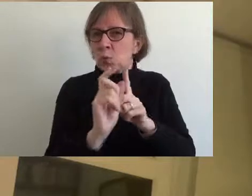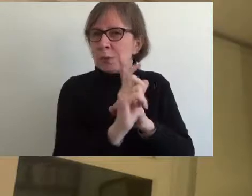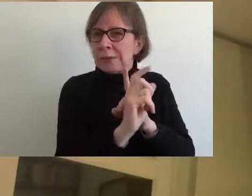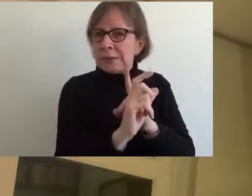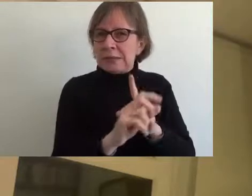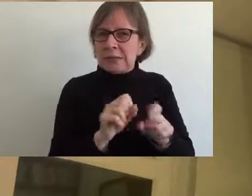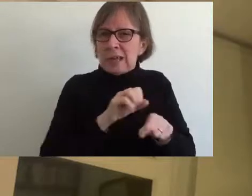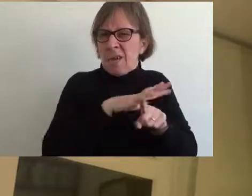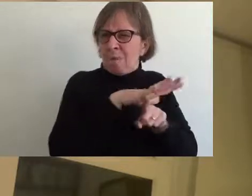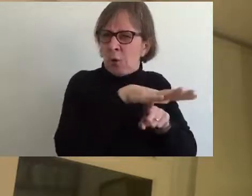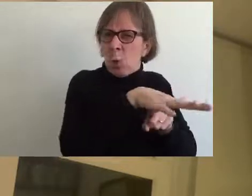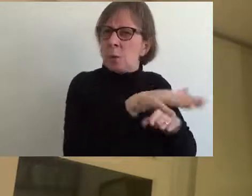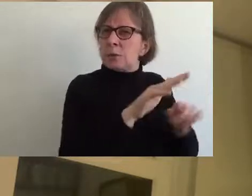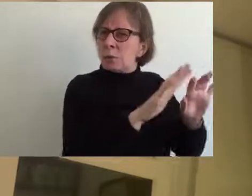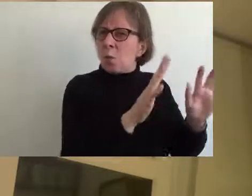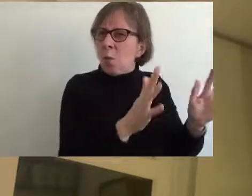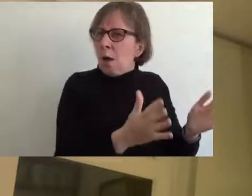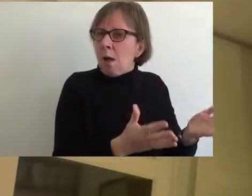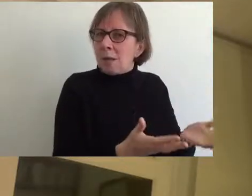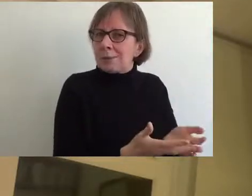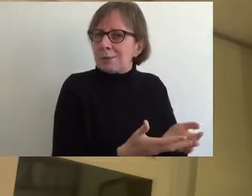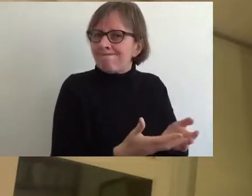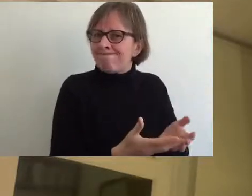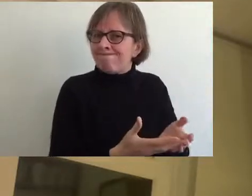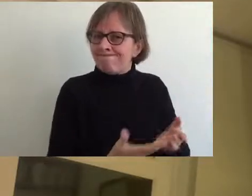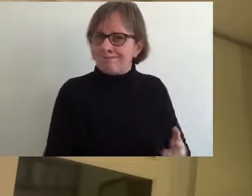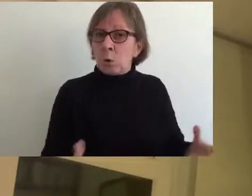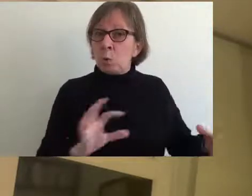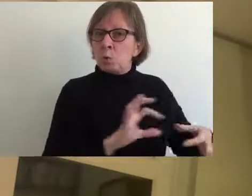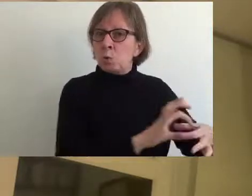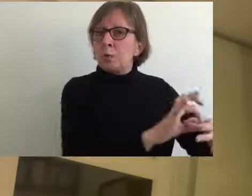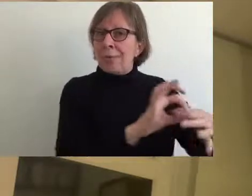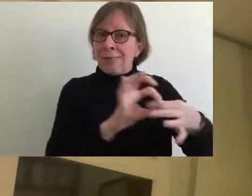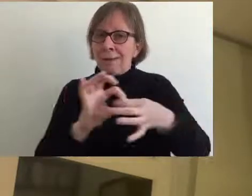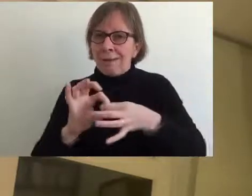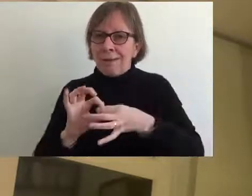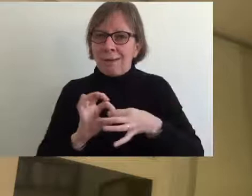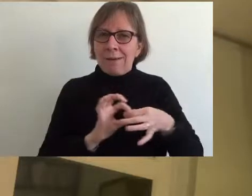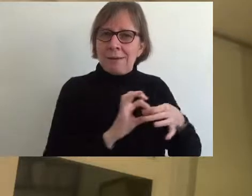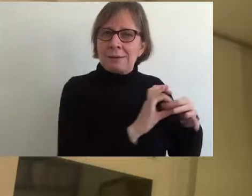around and our world around. And we do it together.